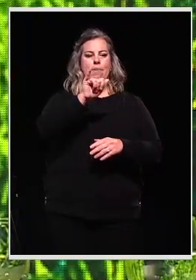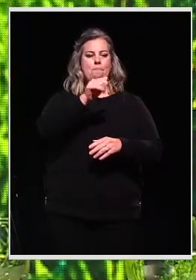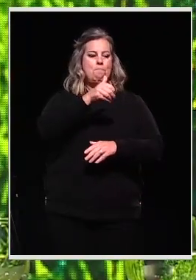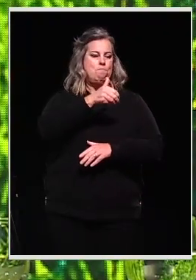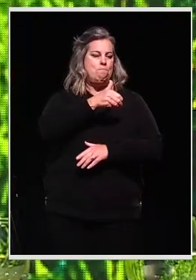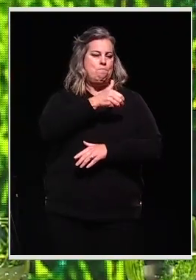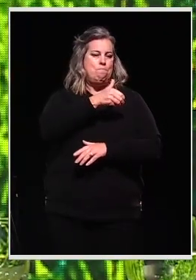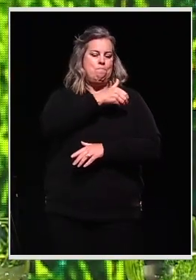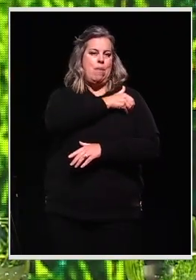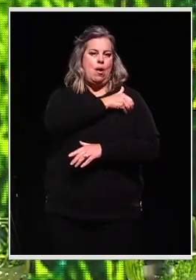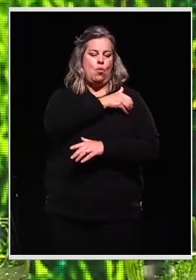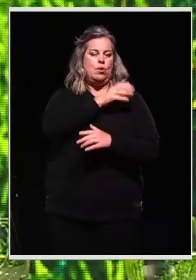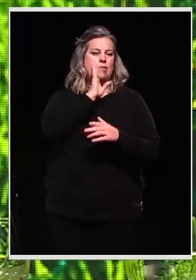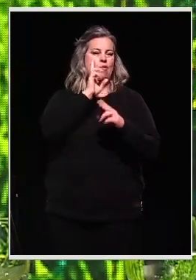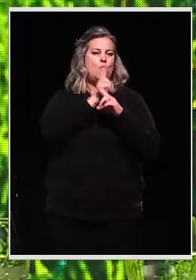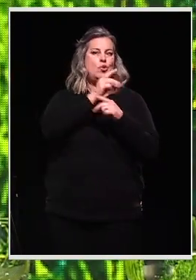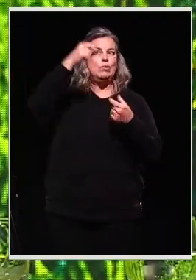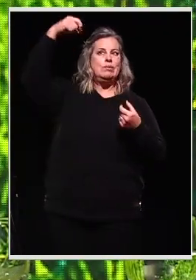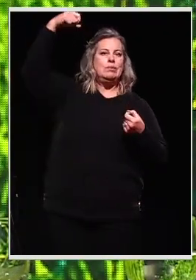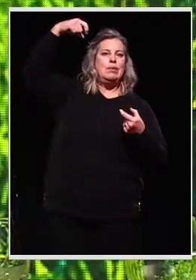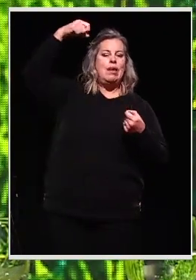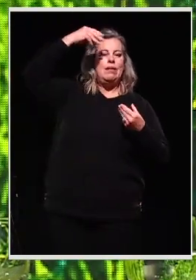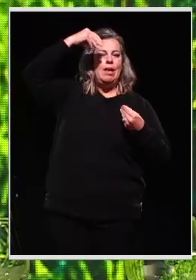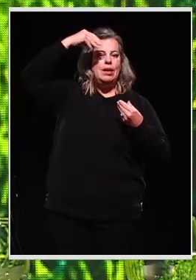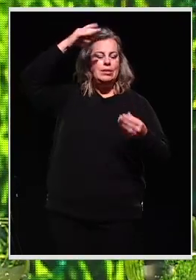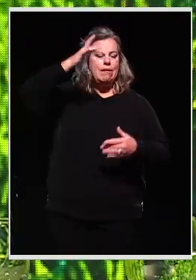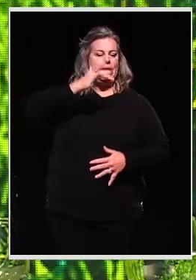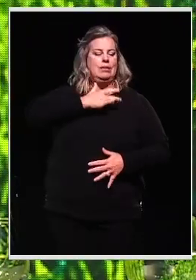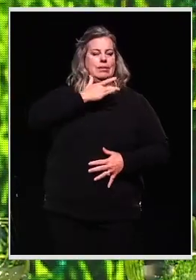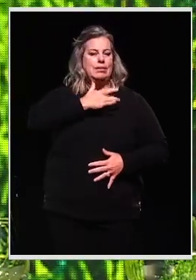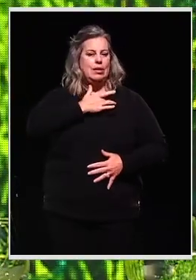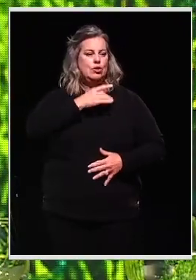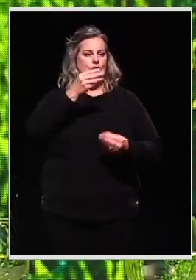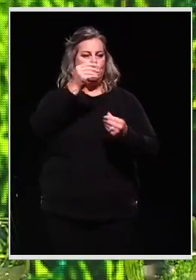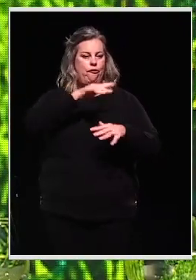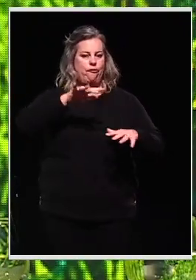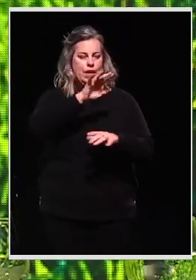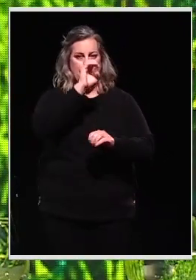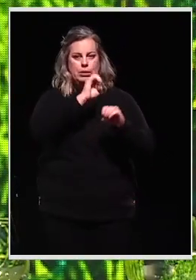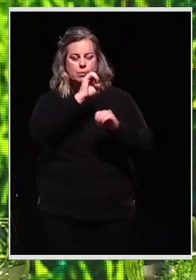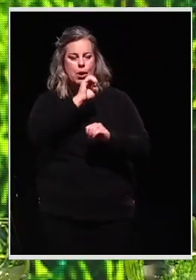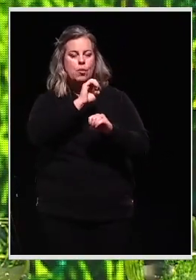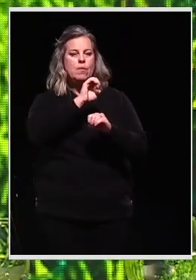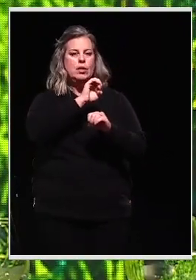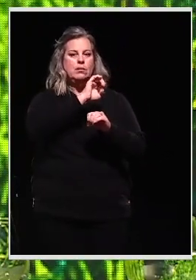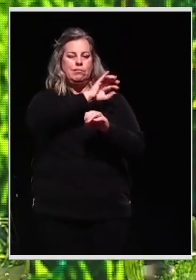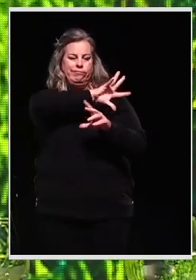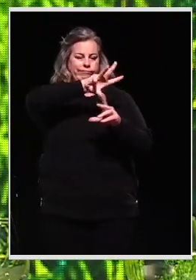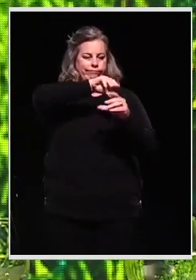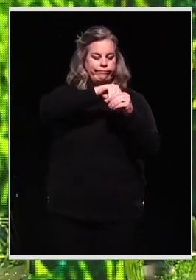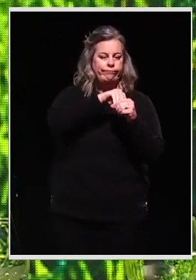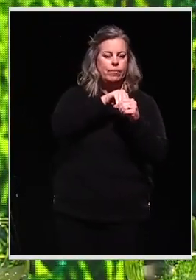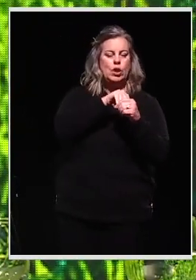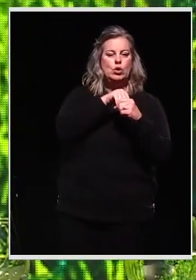that take satellite data, sensors, field experiments and trials, working with farmers, and integrating them over time to develop